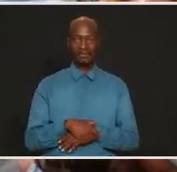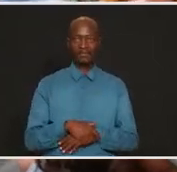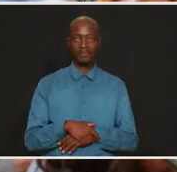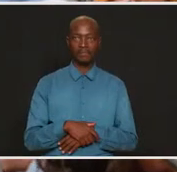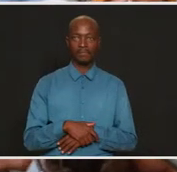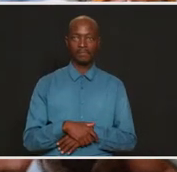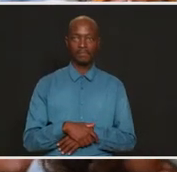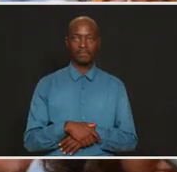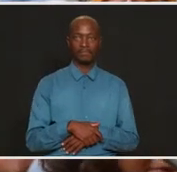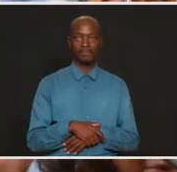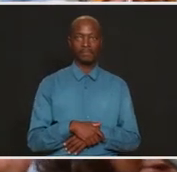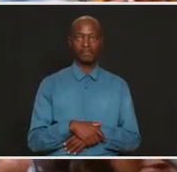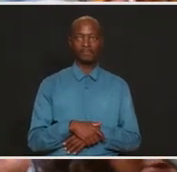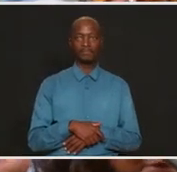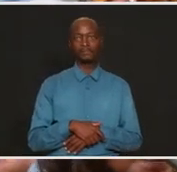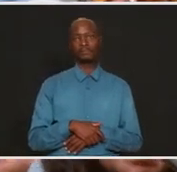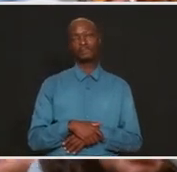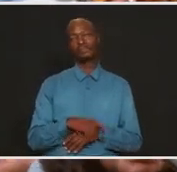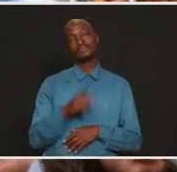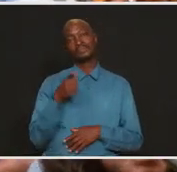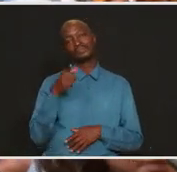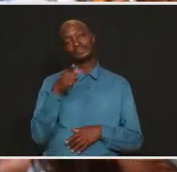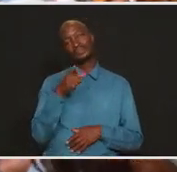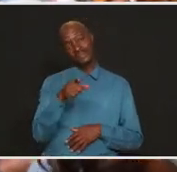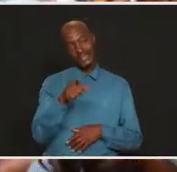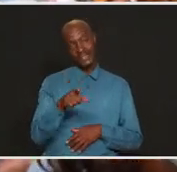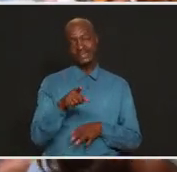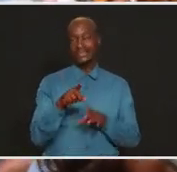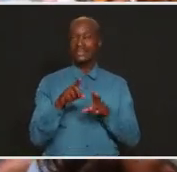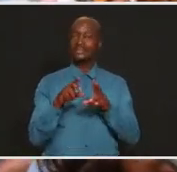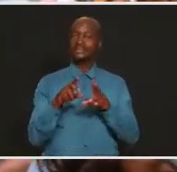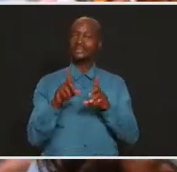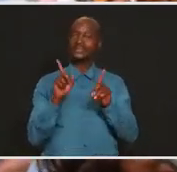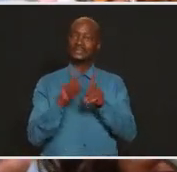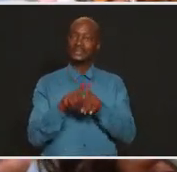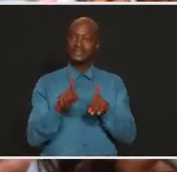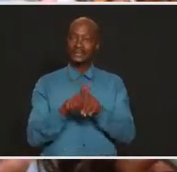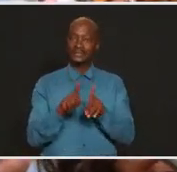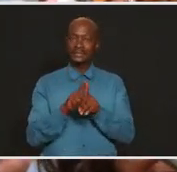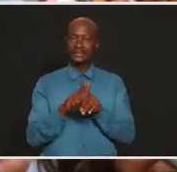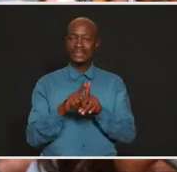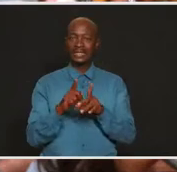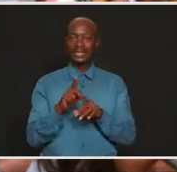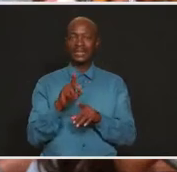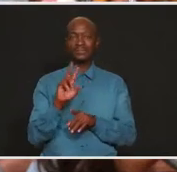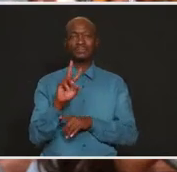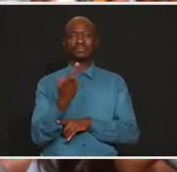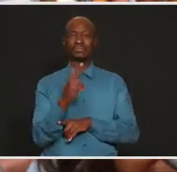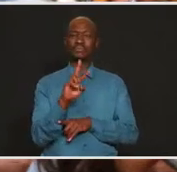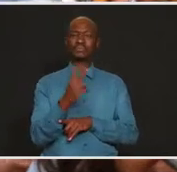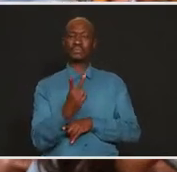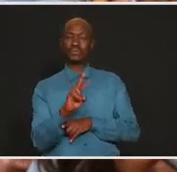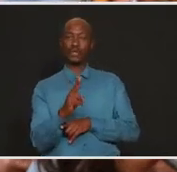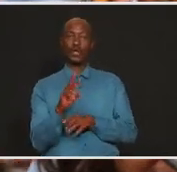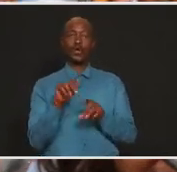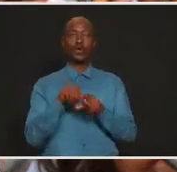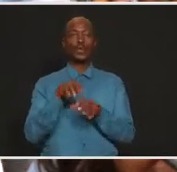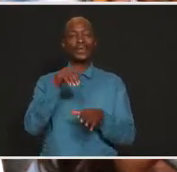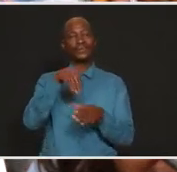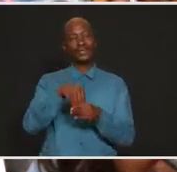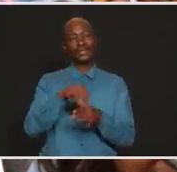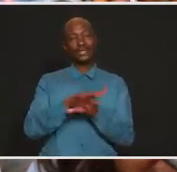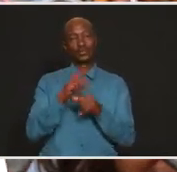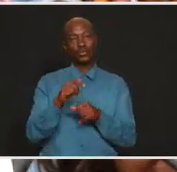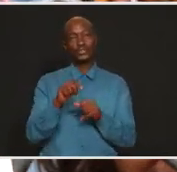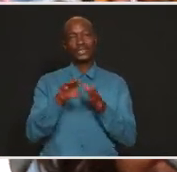insertion that very same ambiguity where you include in a bill